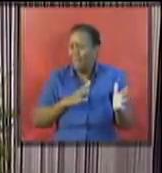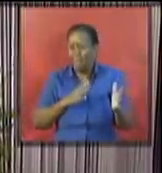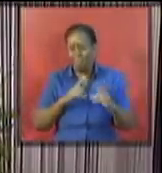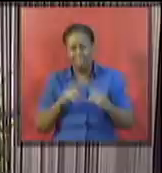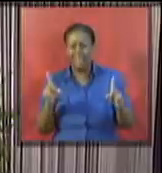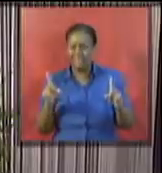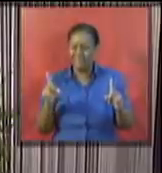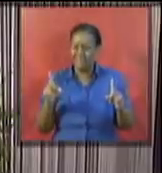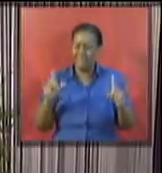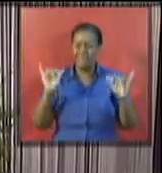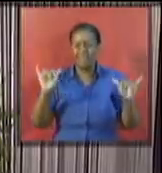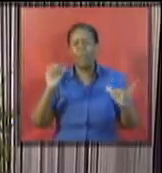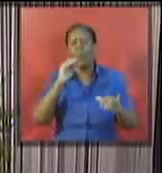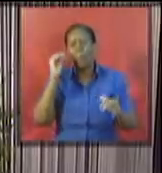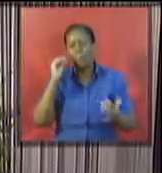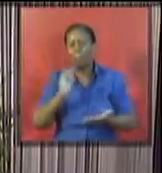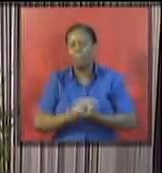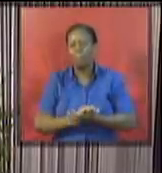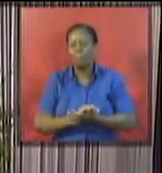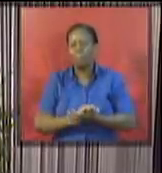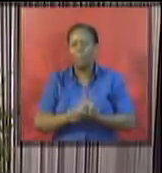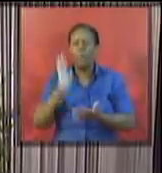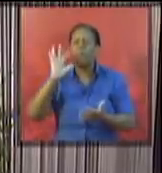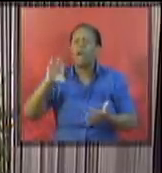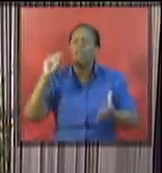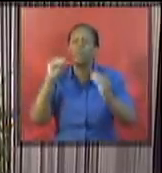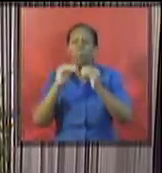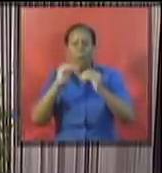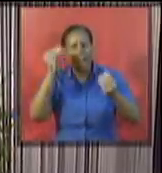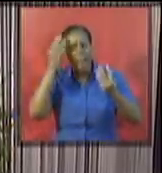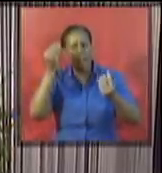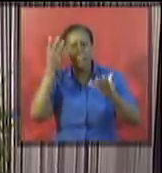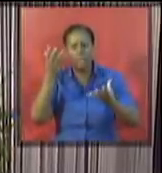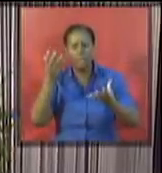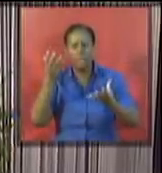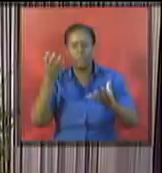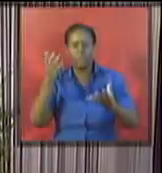we have the second question on the face shield. You said Yes. face shield?